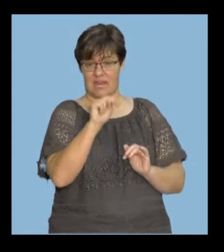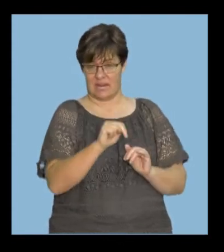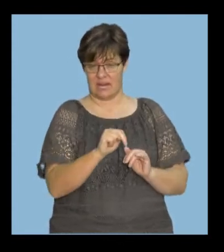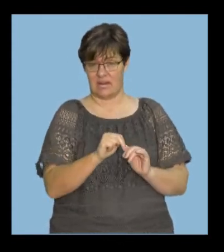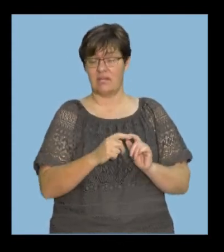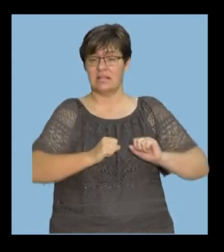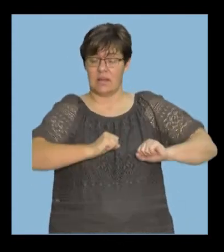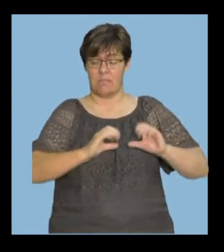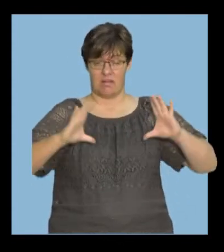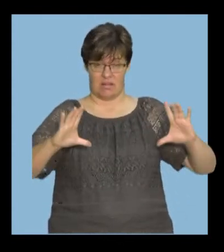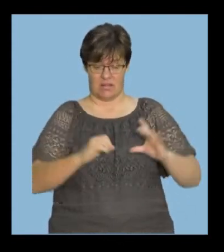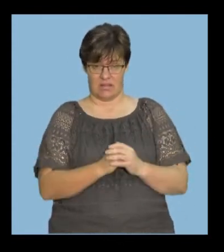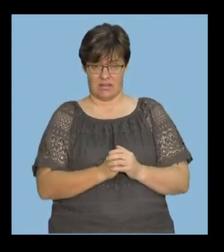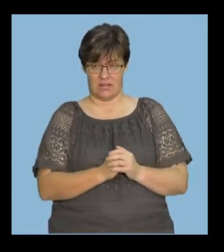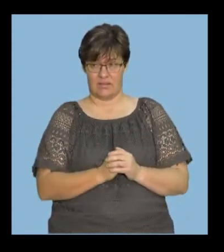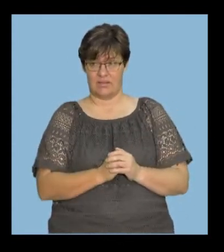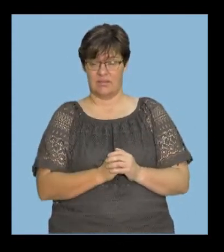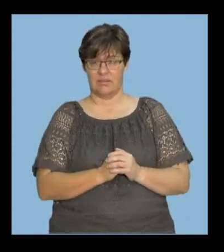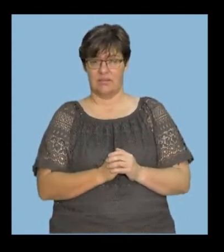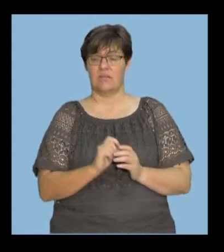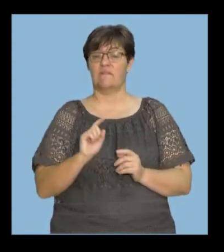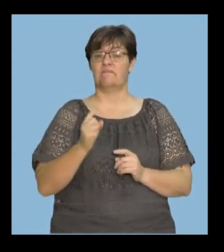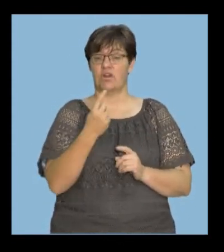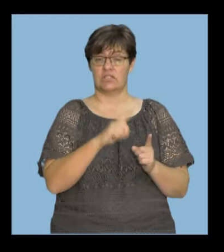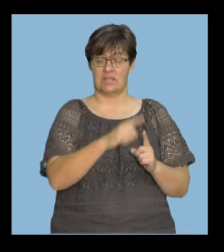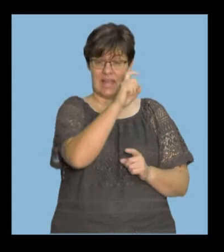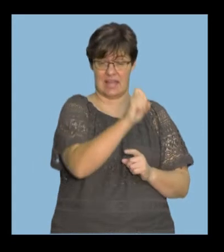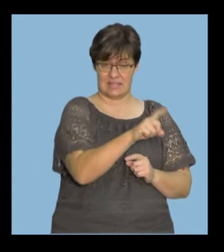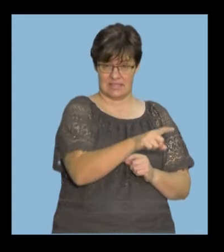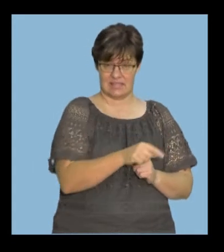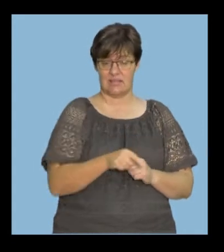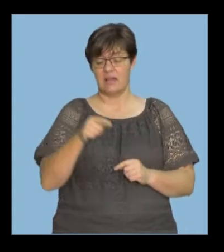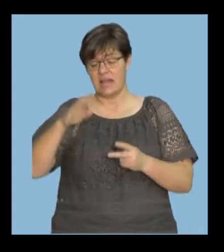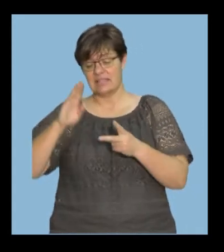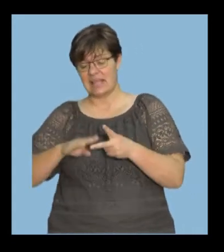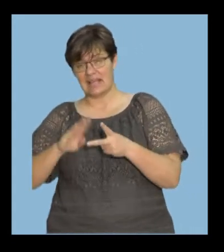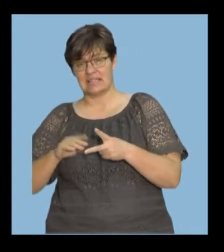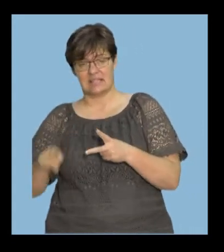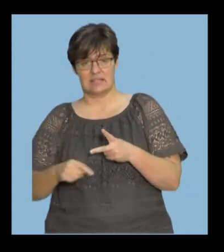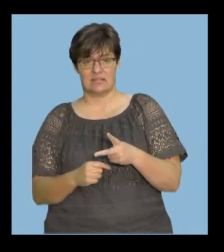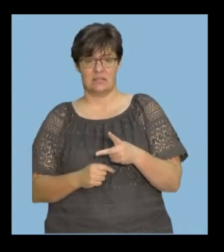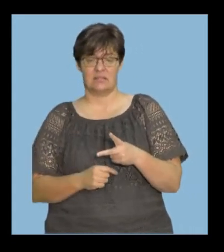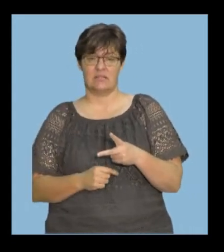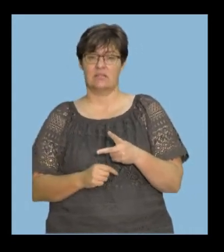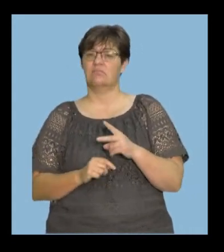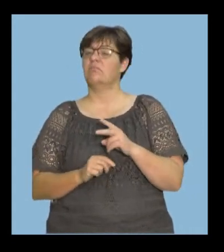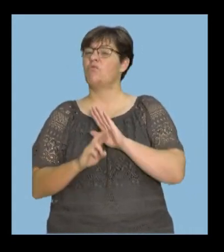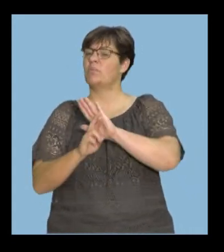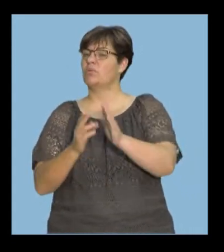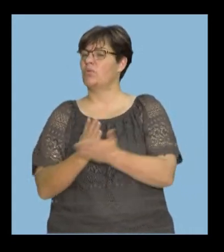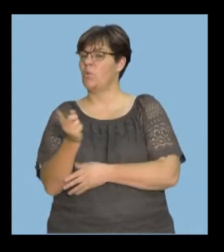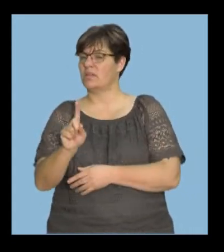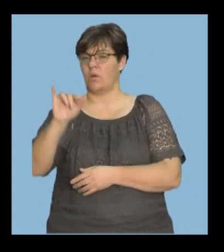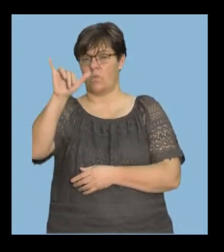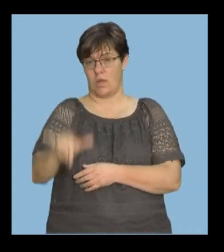diagram, sample space. We're going to draw a Venn diagram. The first one was X. This second one we're going to represent